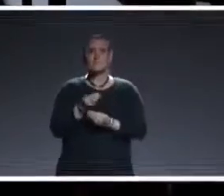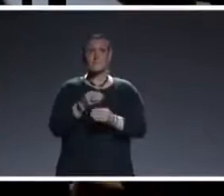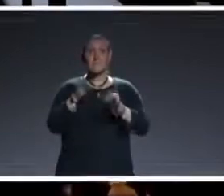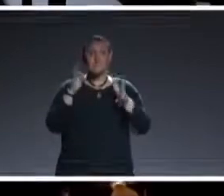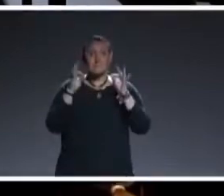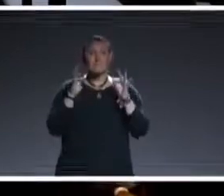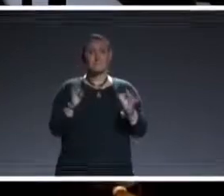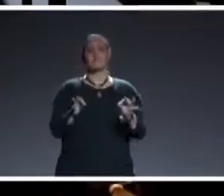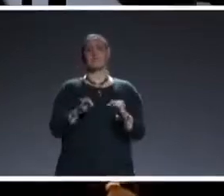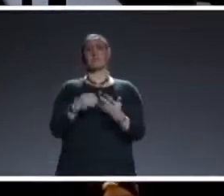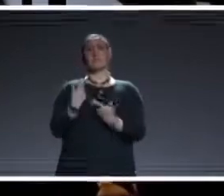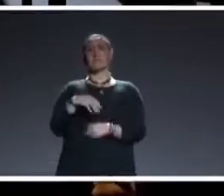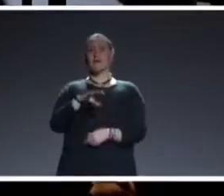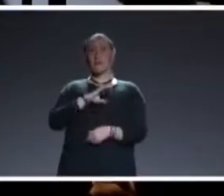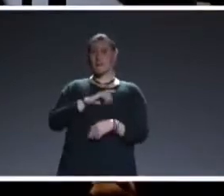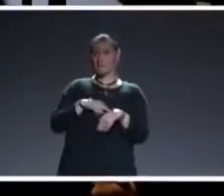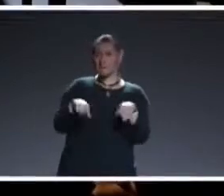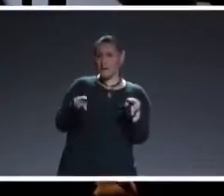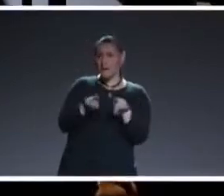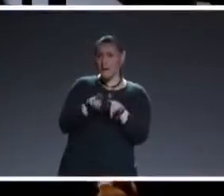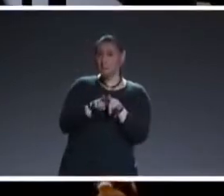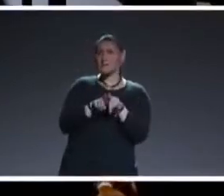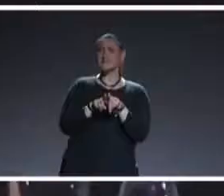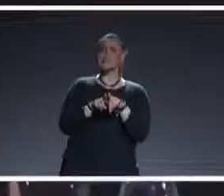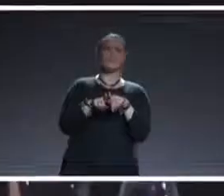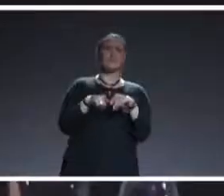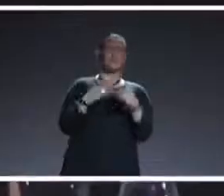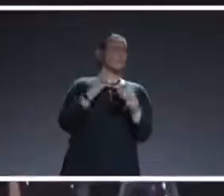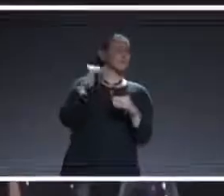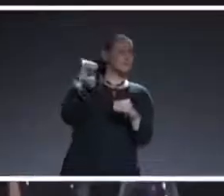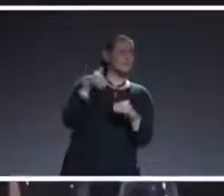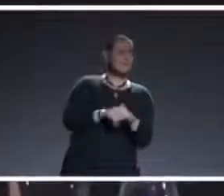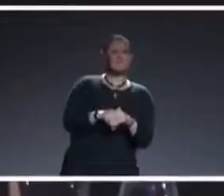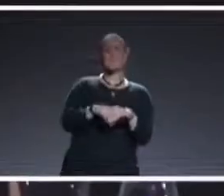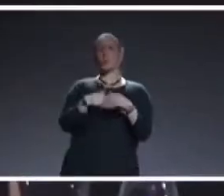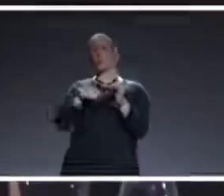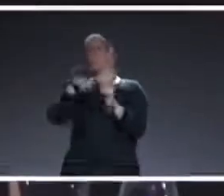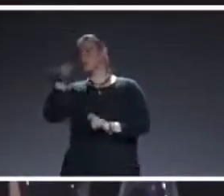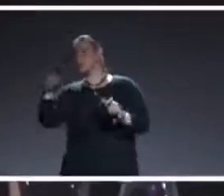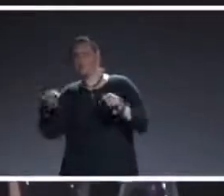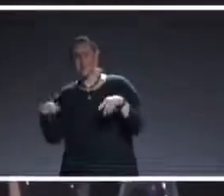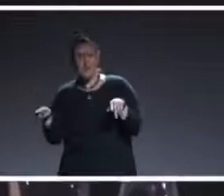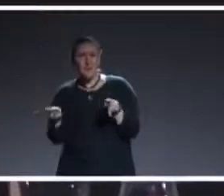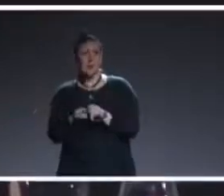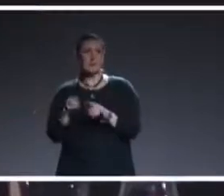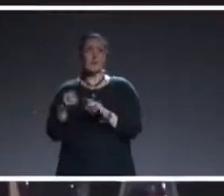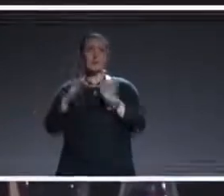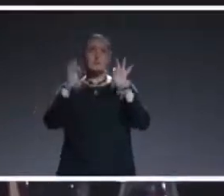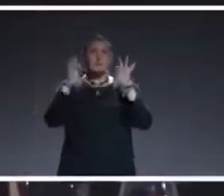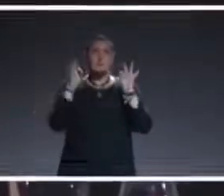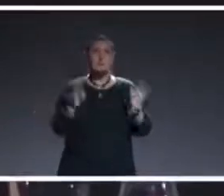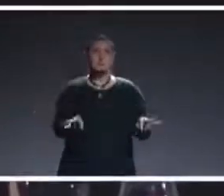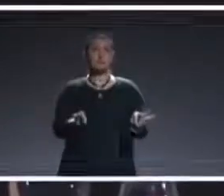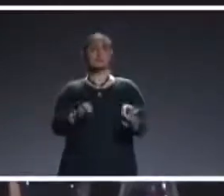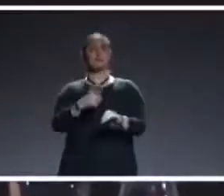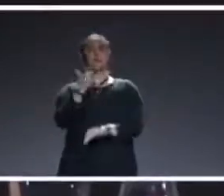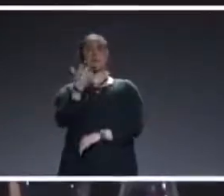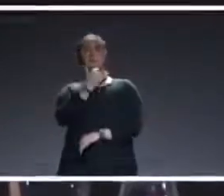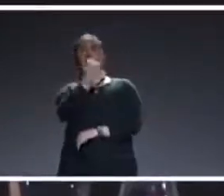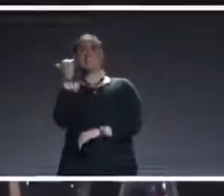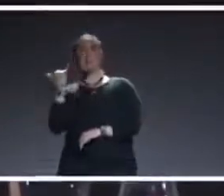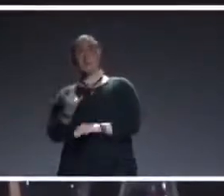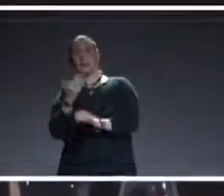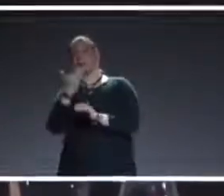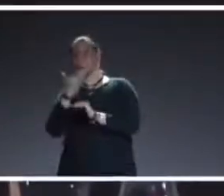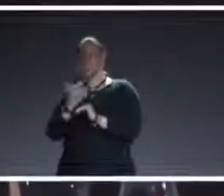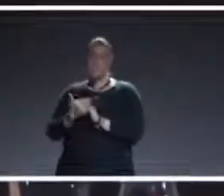the same stories and the same stuff, and somehow you made it about the next 20 years. And he was